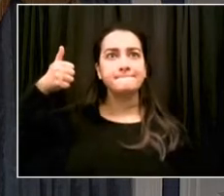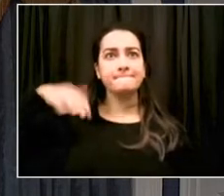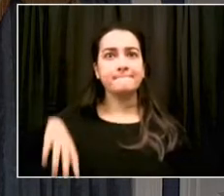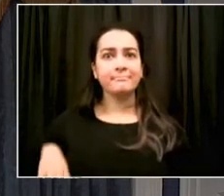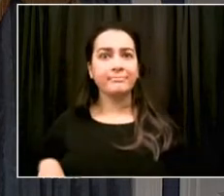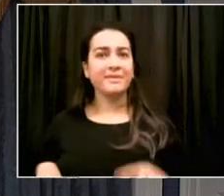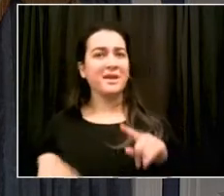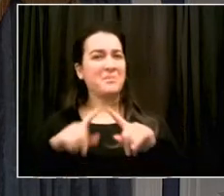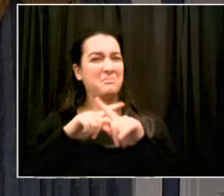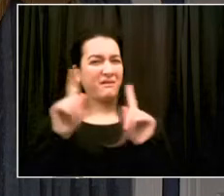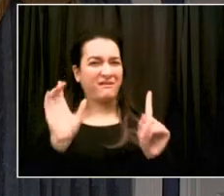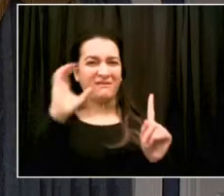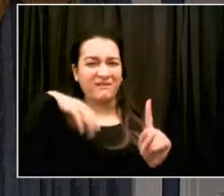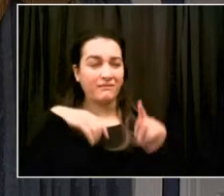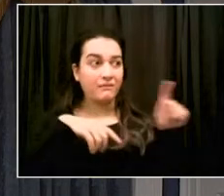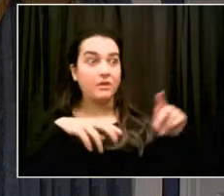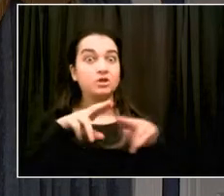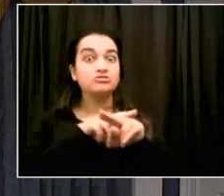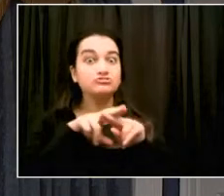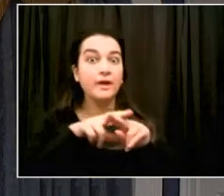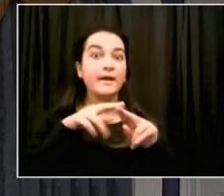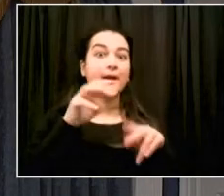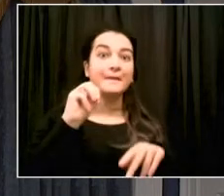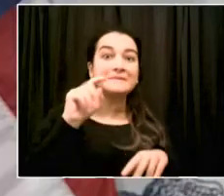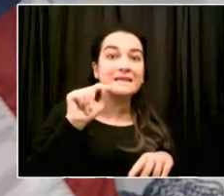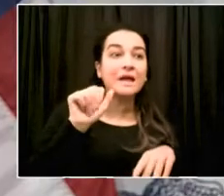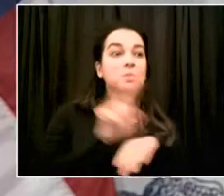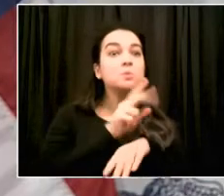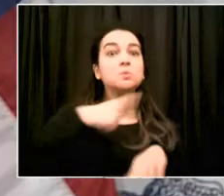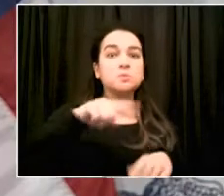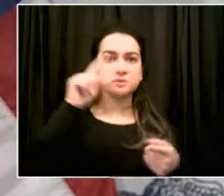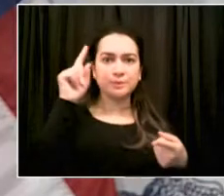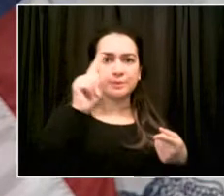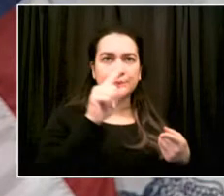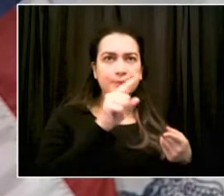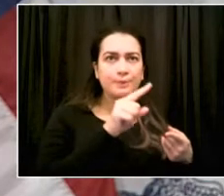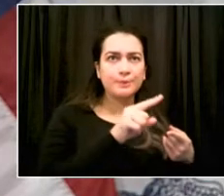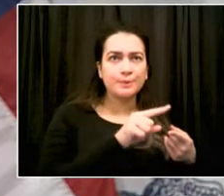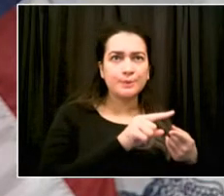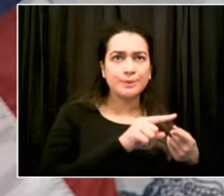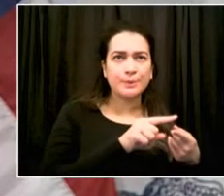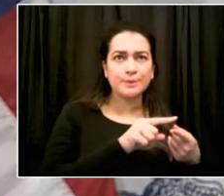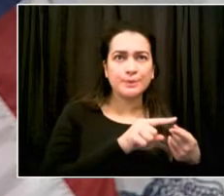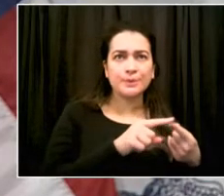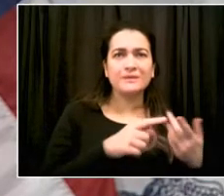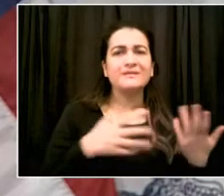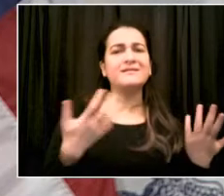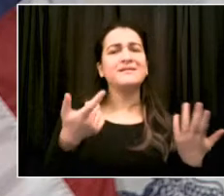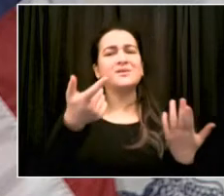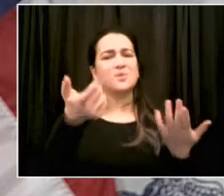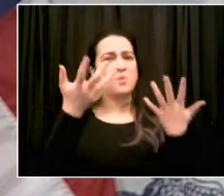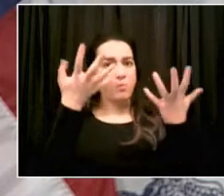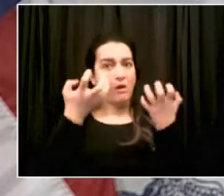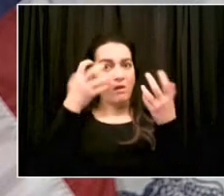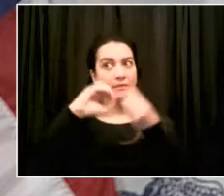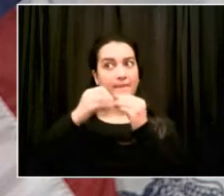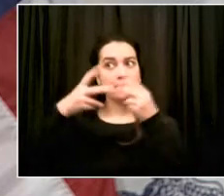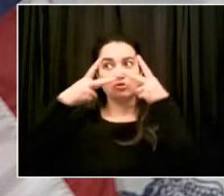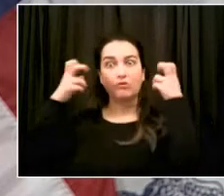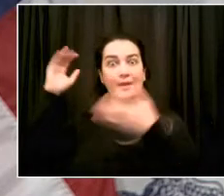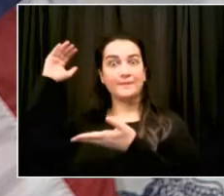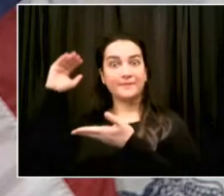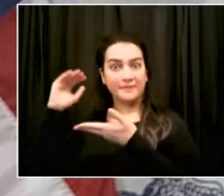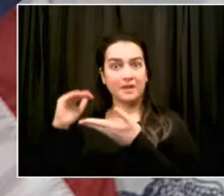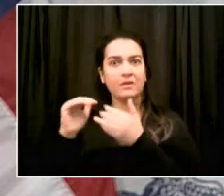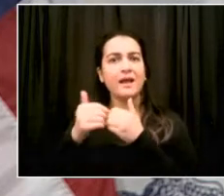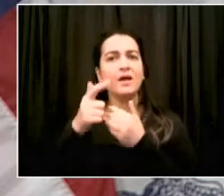kids about to return to middle school? Look, there's no question, if you look at the efforts made over